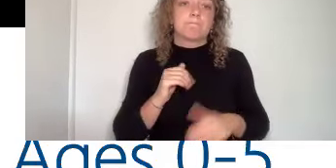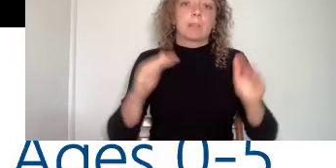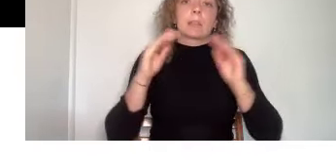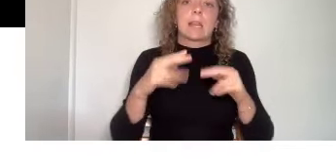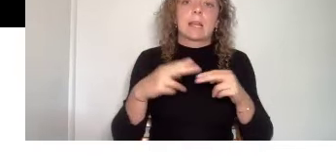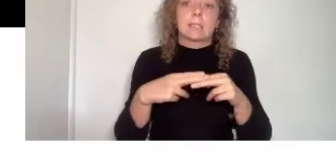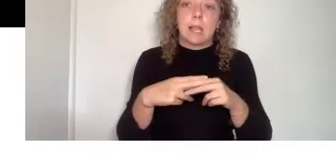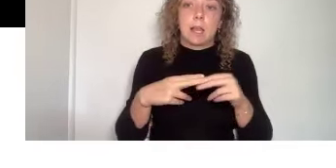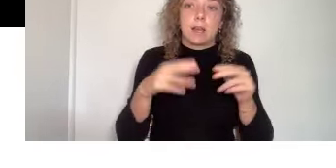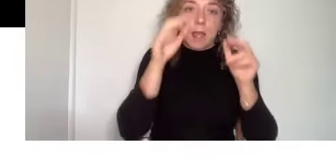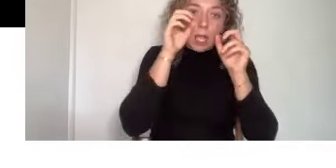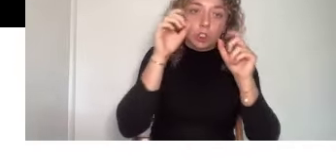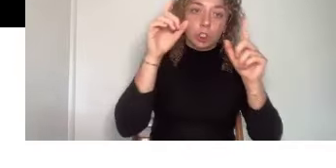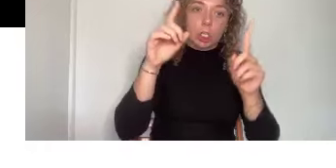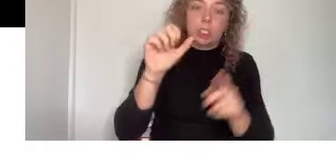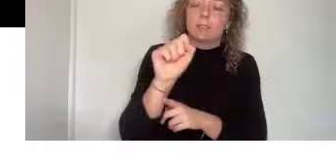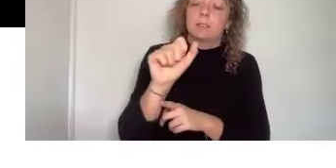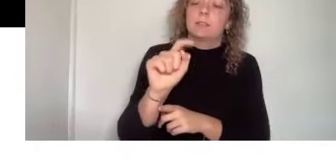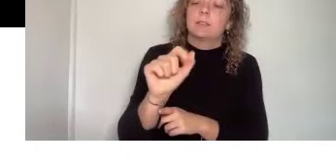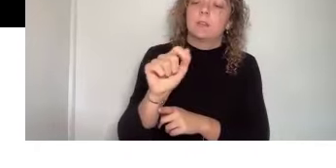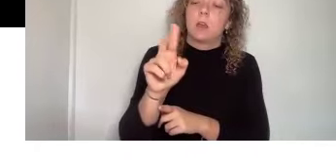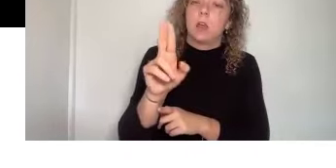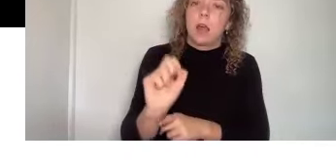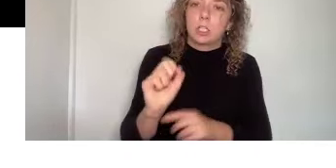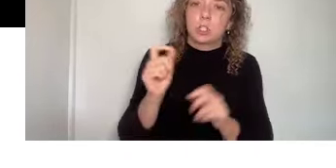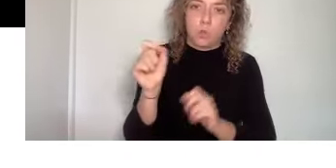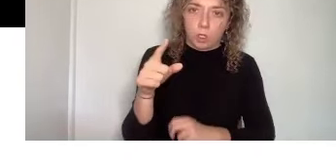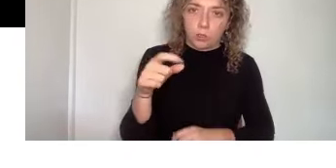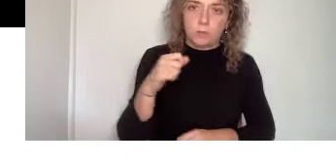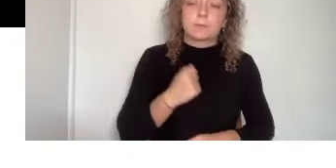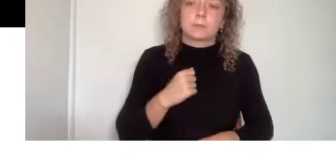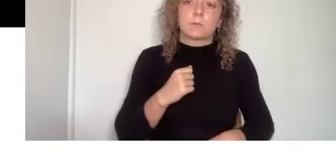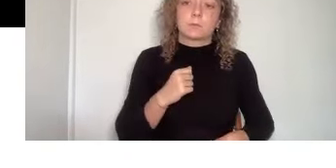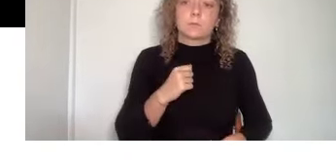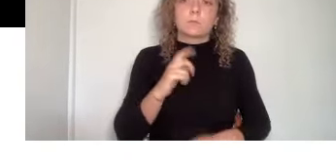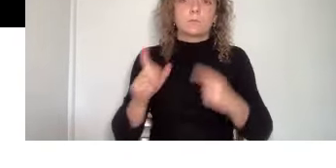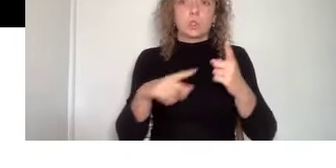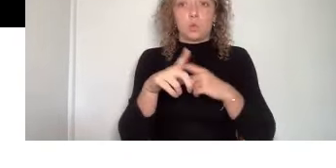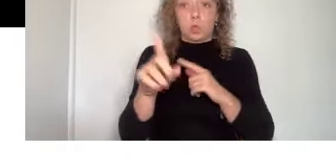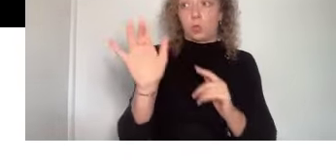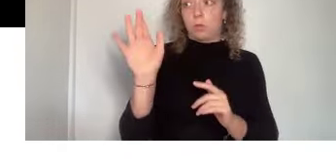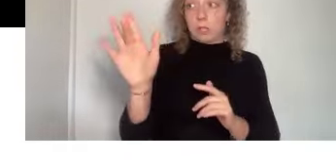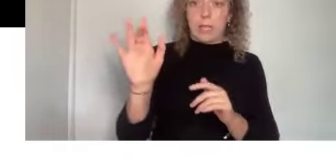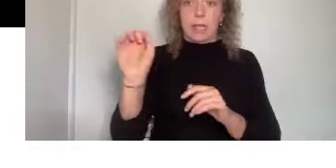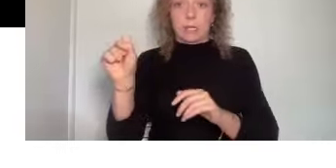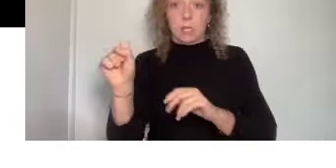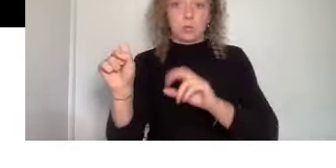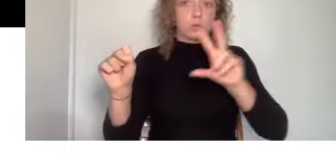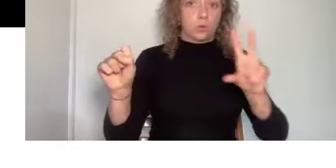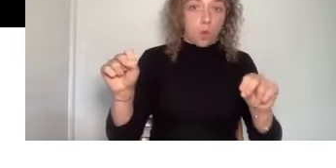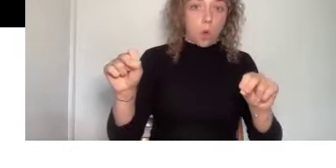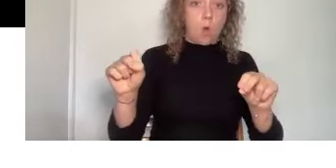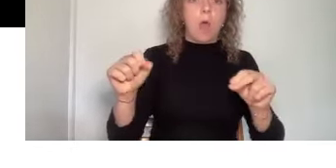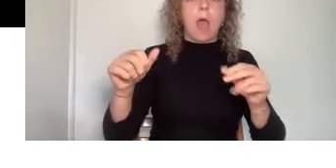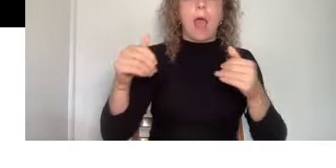slide, the education status questions, when you populate yes or no, have